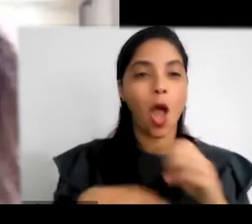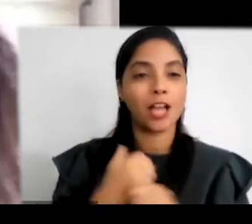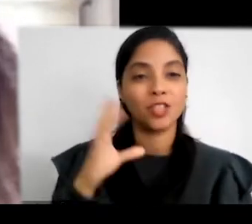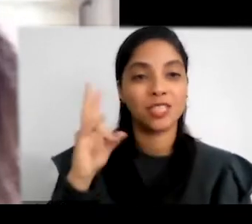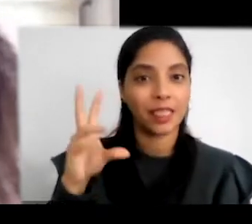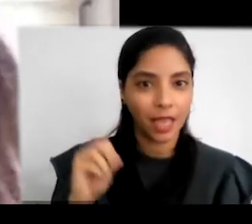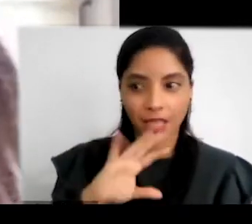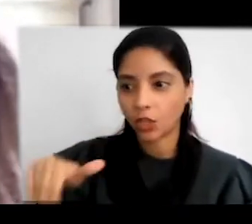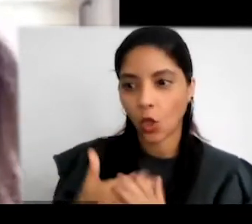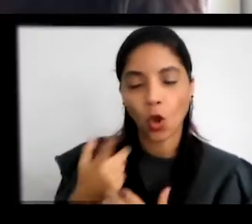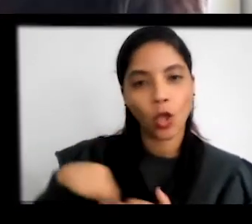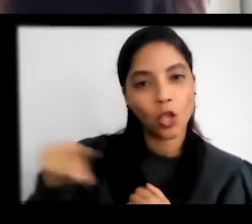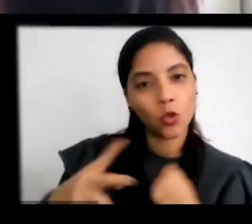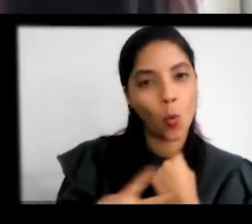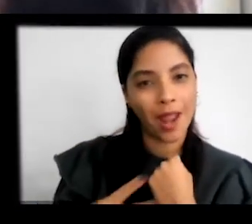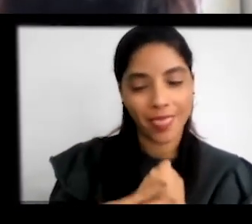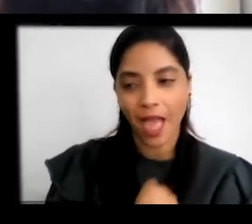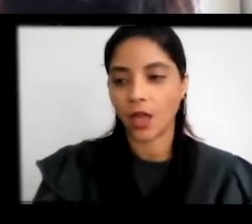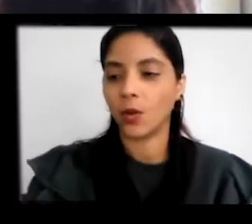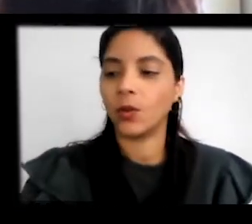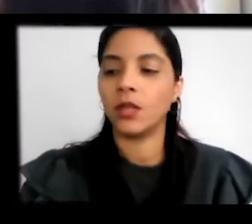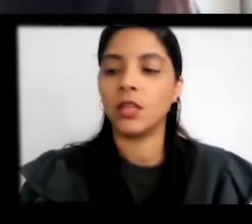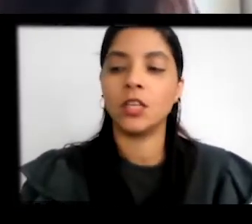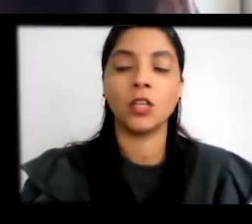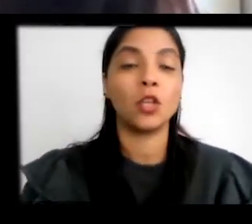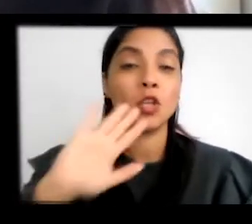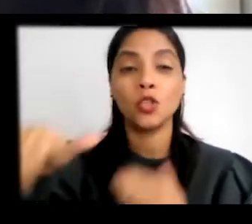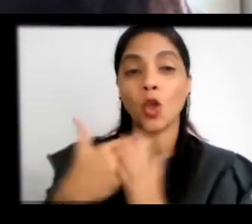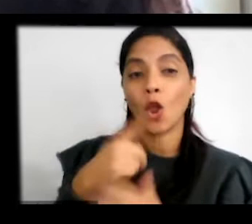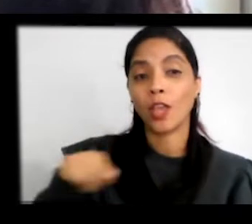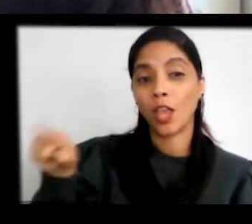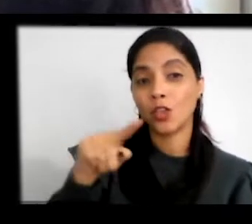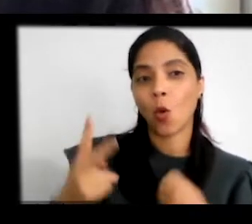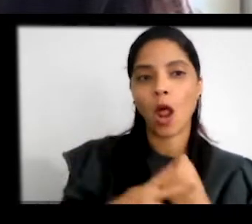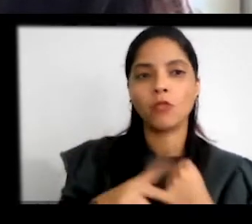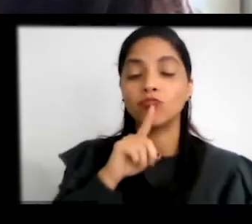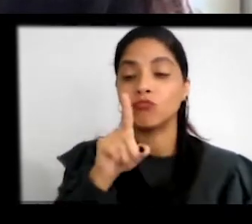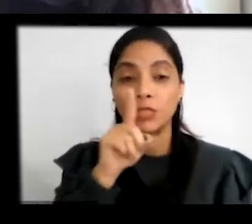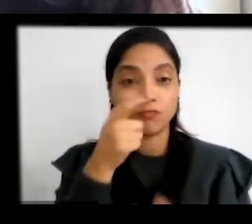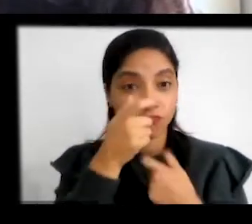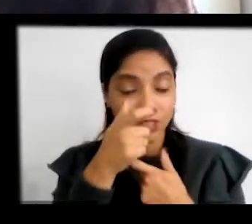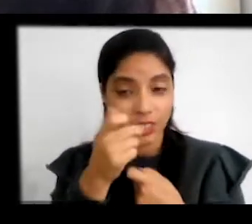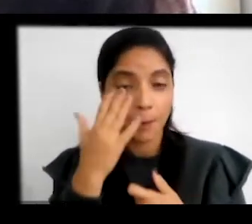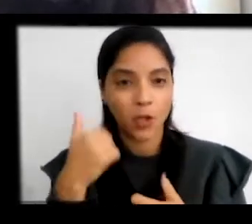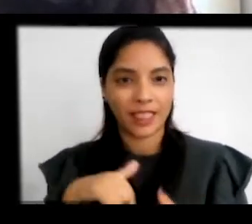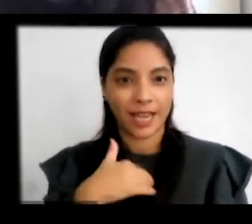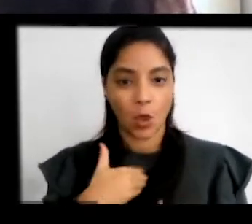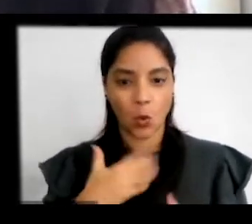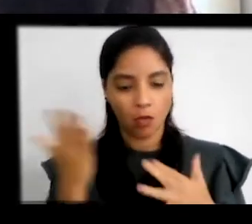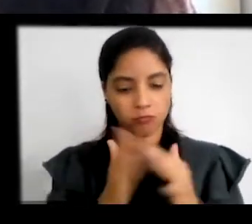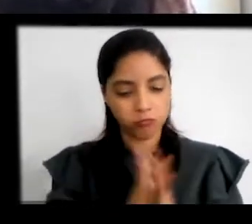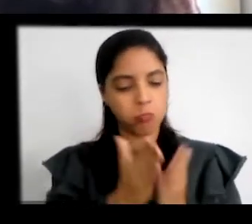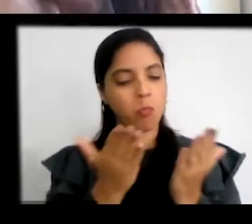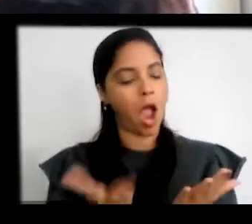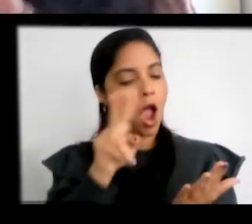was very interesting because there was actually a folder. The president of WNET had a folder